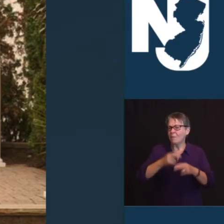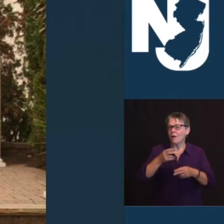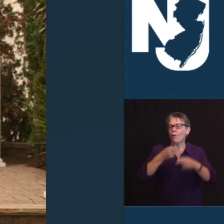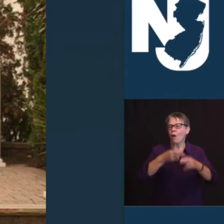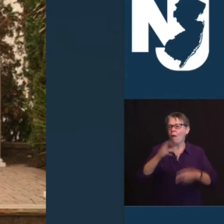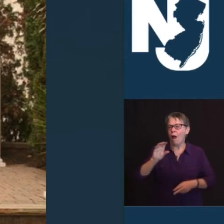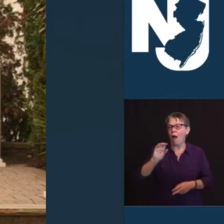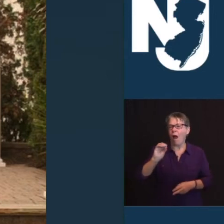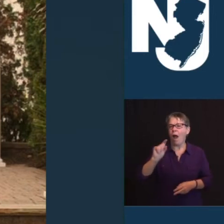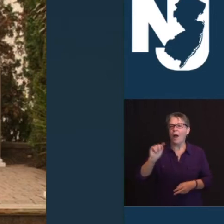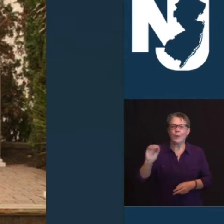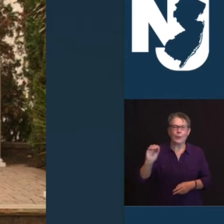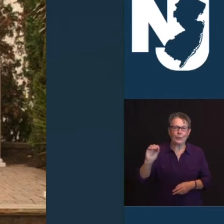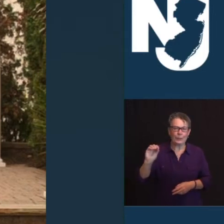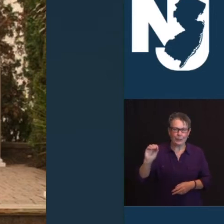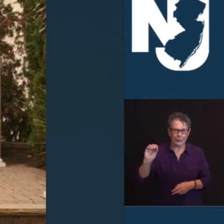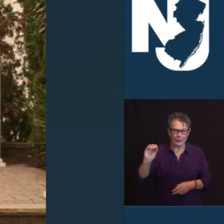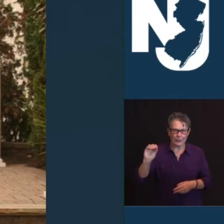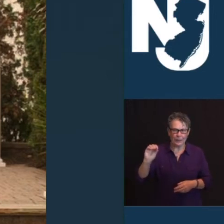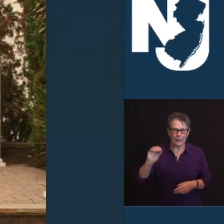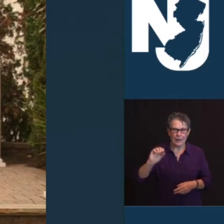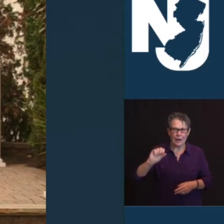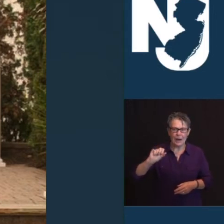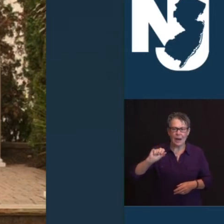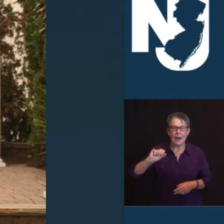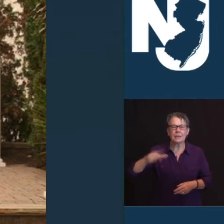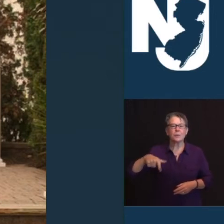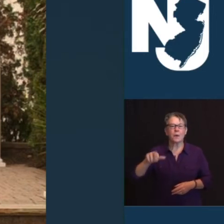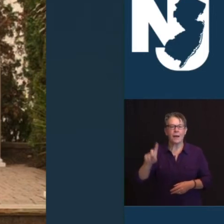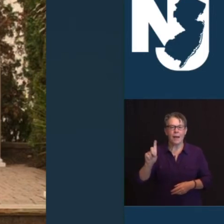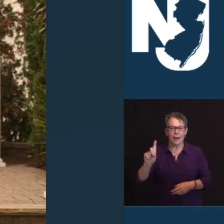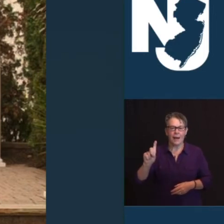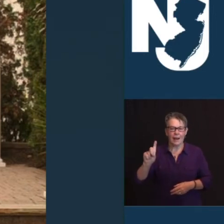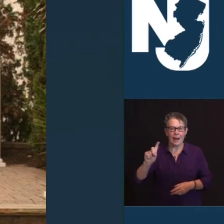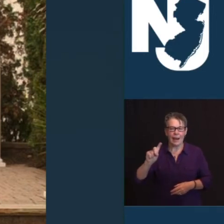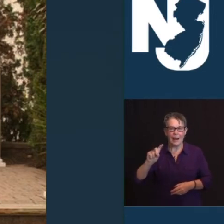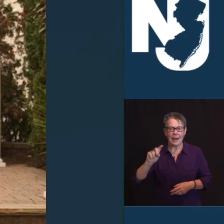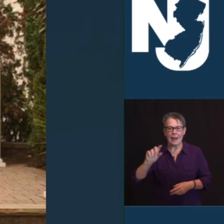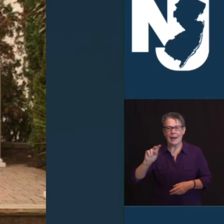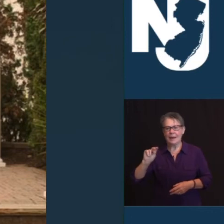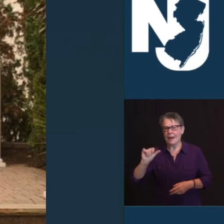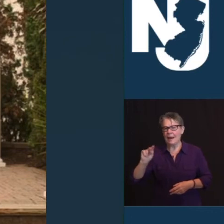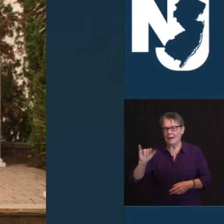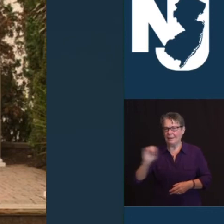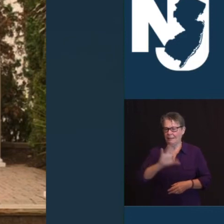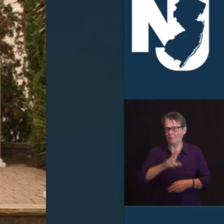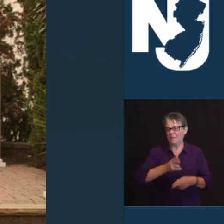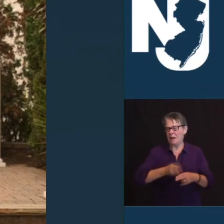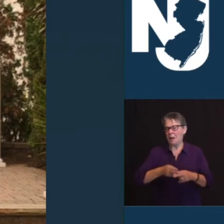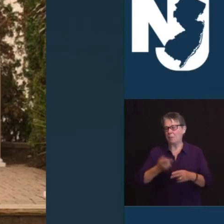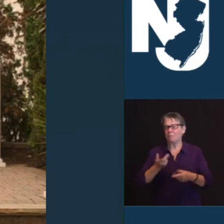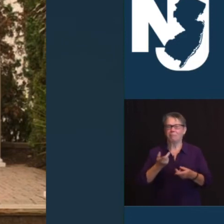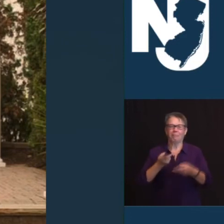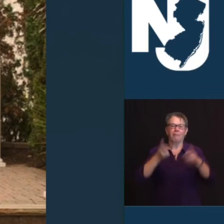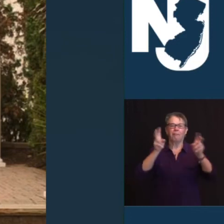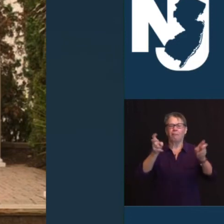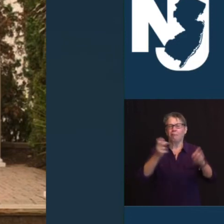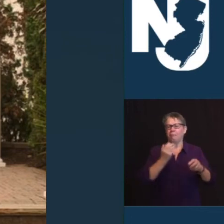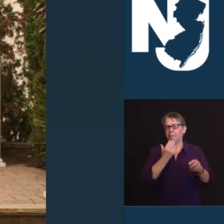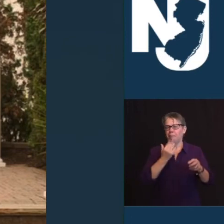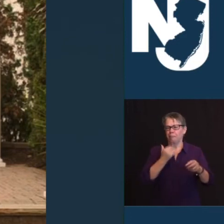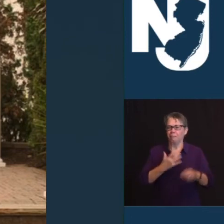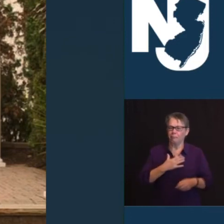year 2010. She loved every day she served alongside the women and men of the Newark Police Department, and her pride shined